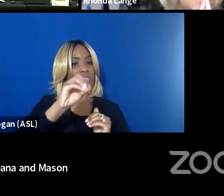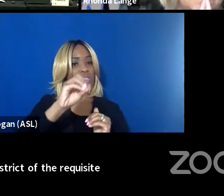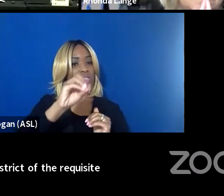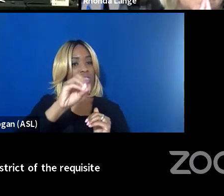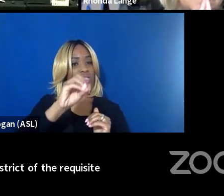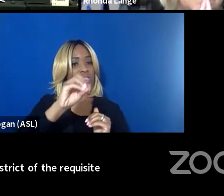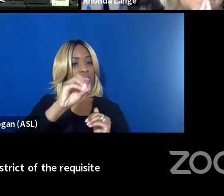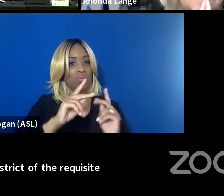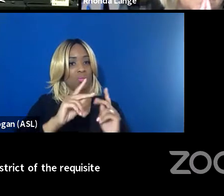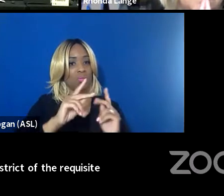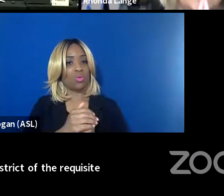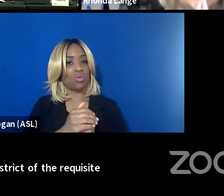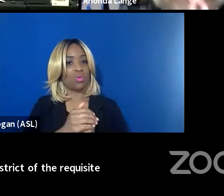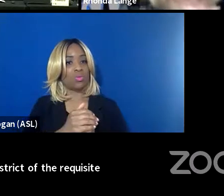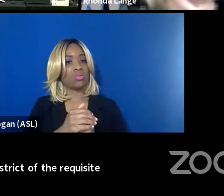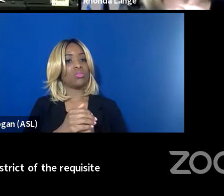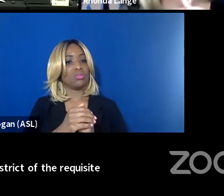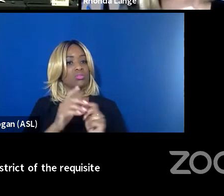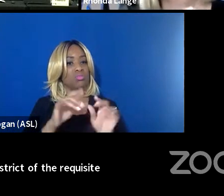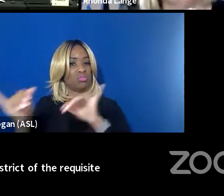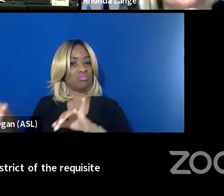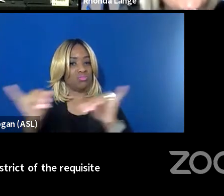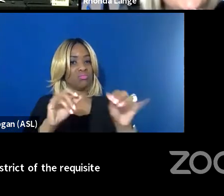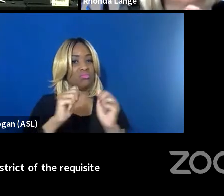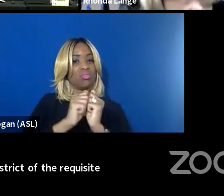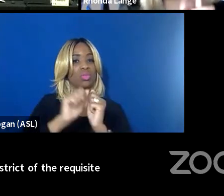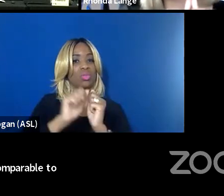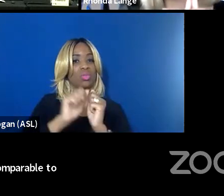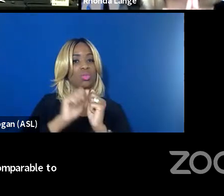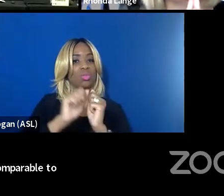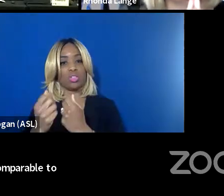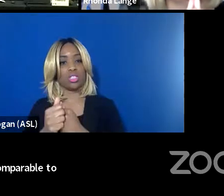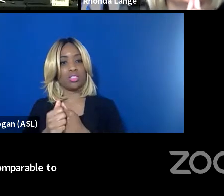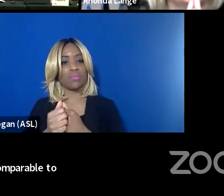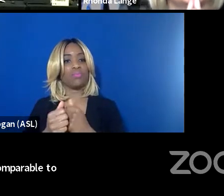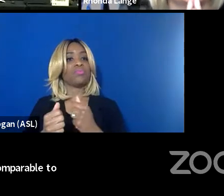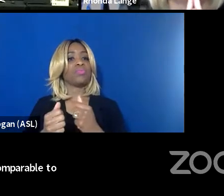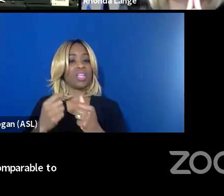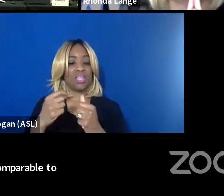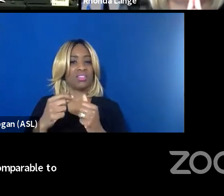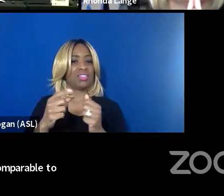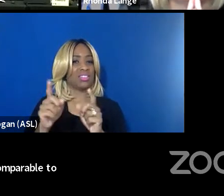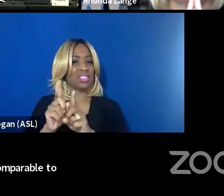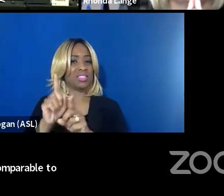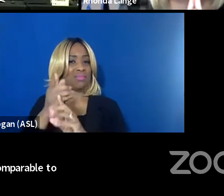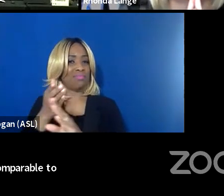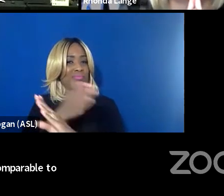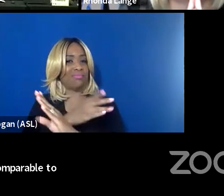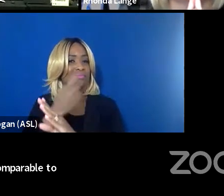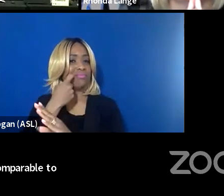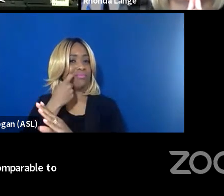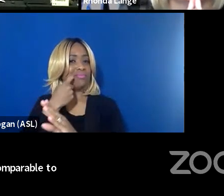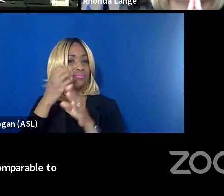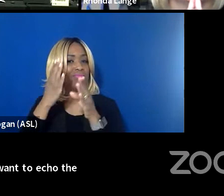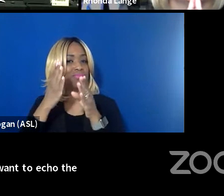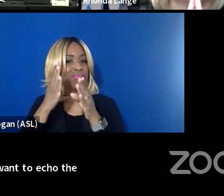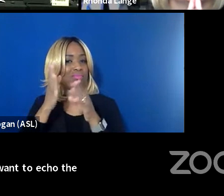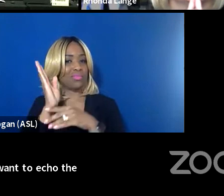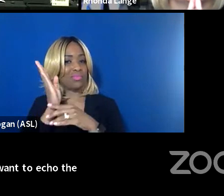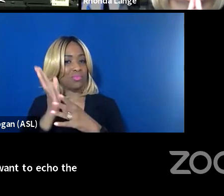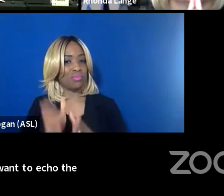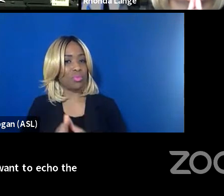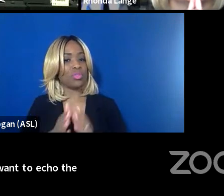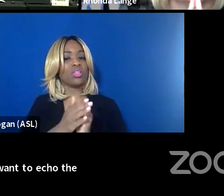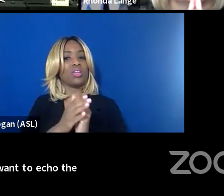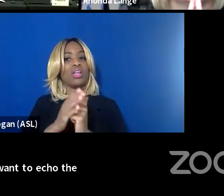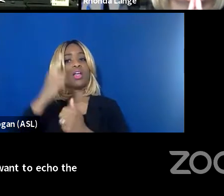people to be comparable to other districts. Finally, and I want to echo the previous speaker, the purpose of elections is